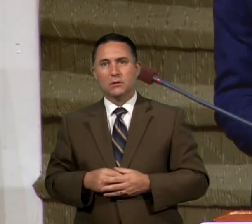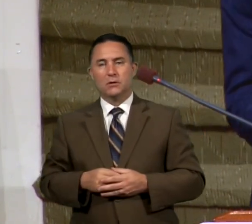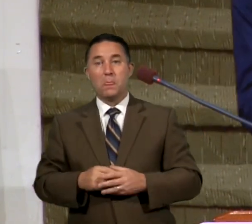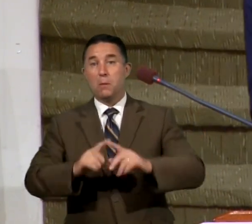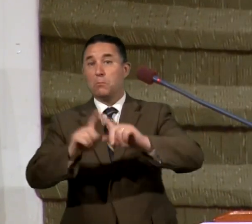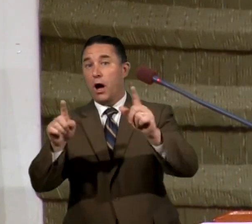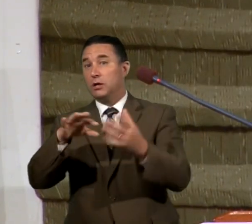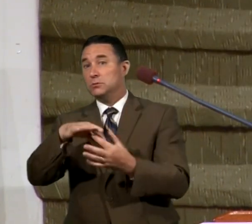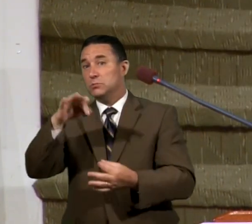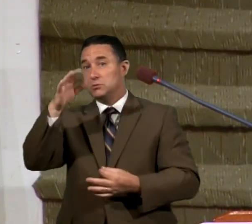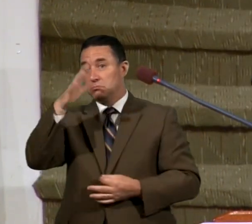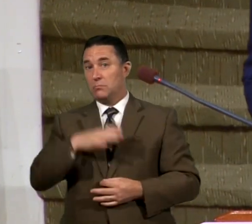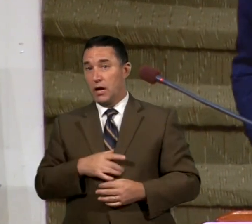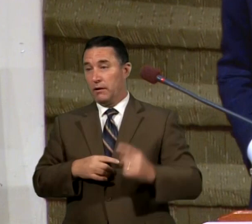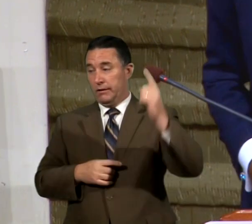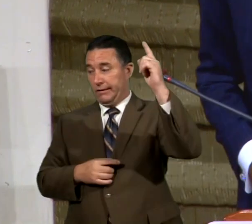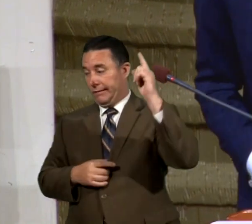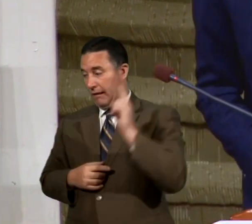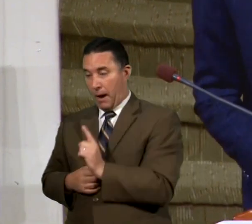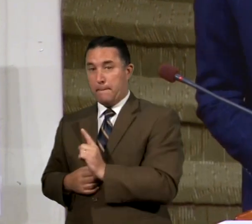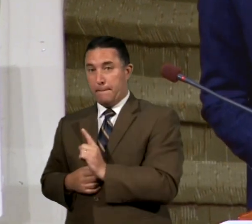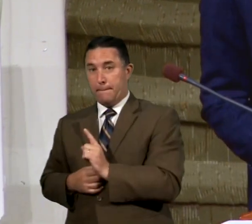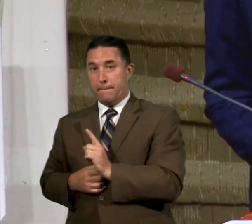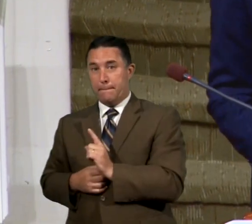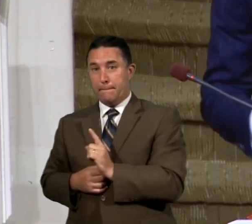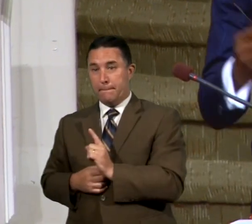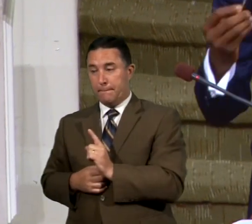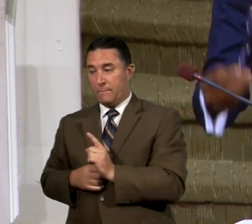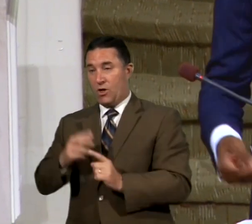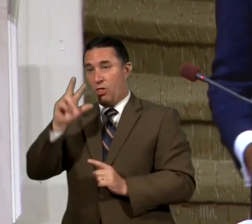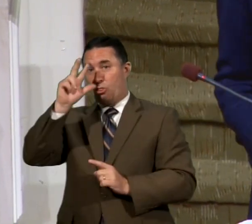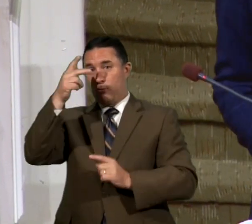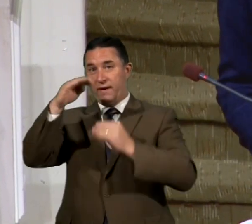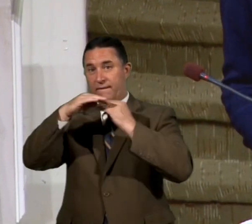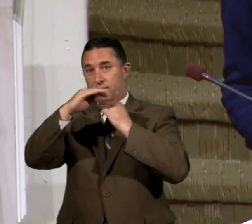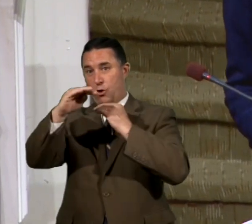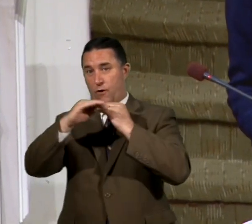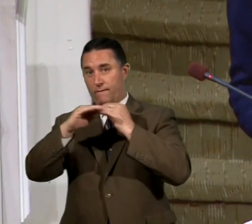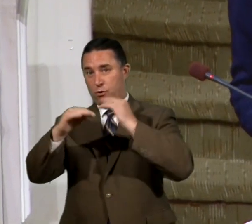But a spiritual man came down three stories up.